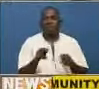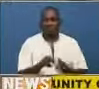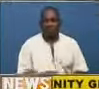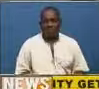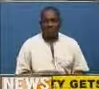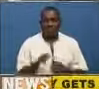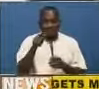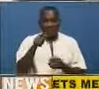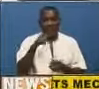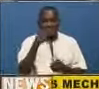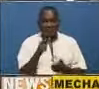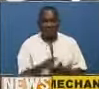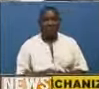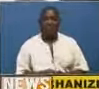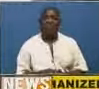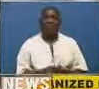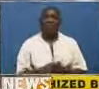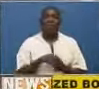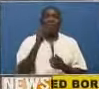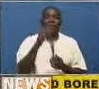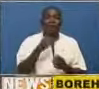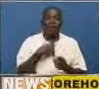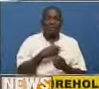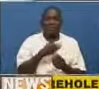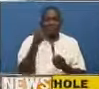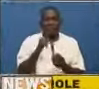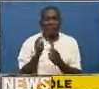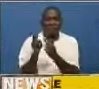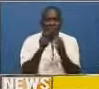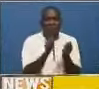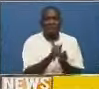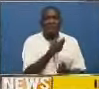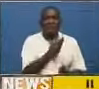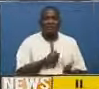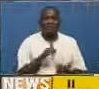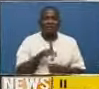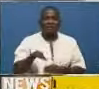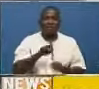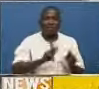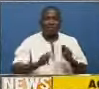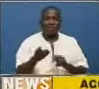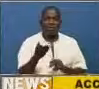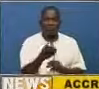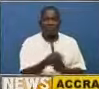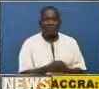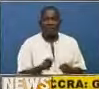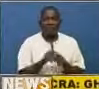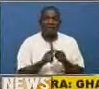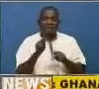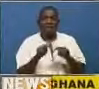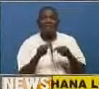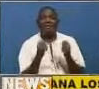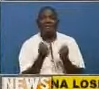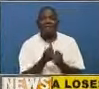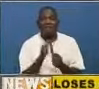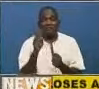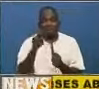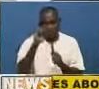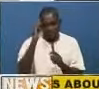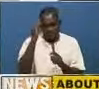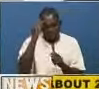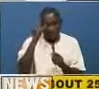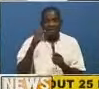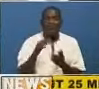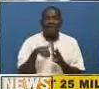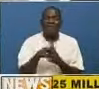area. Mr. Amakwata said there would be proper engagement with the chiefs and people in the area and the technical team from the ministry on